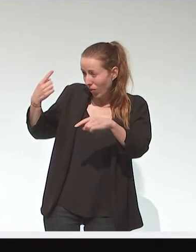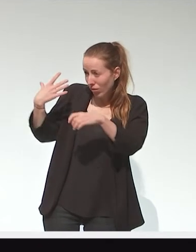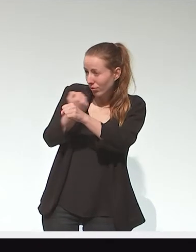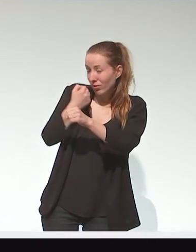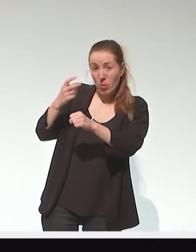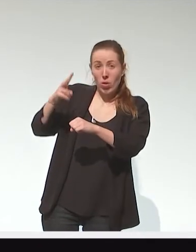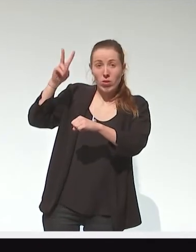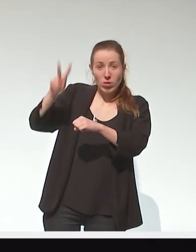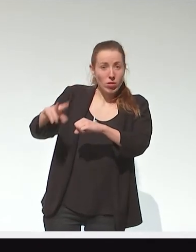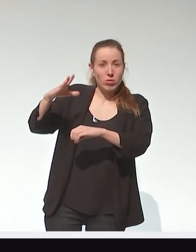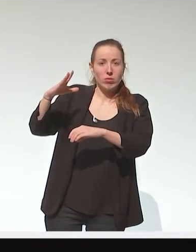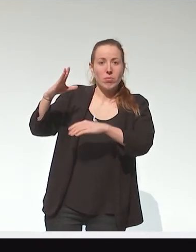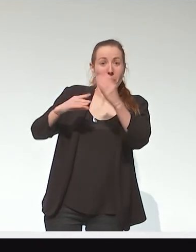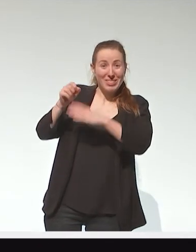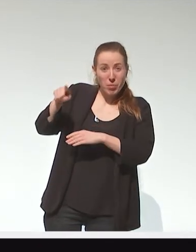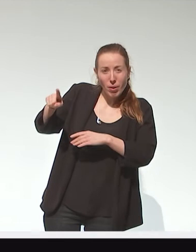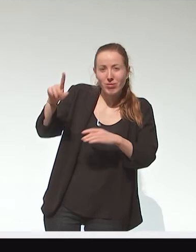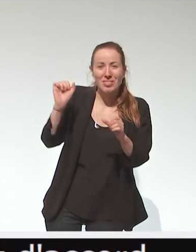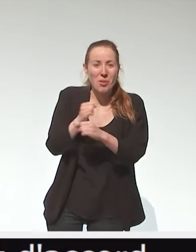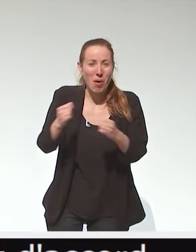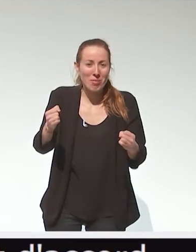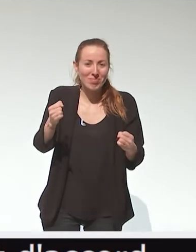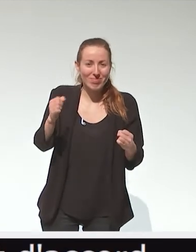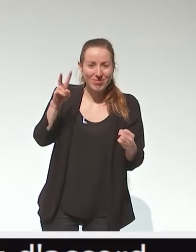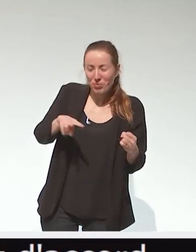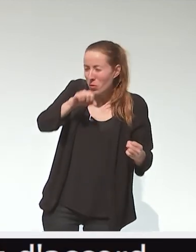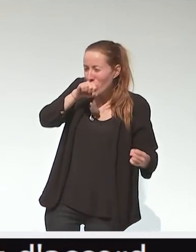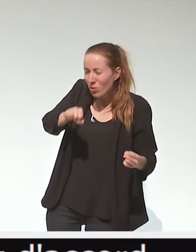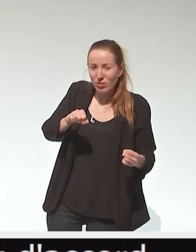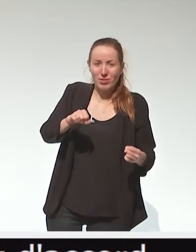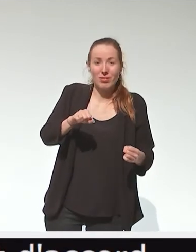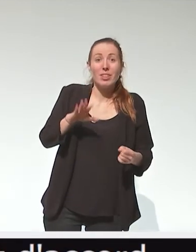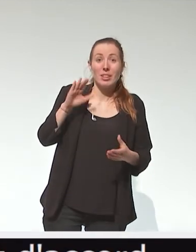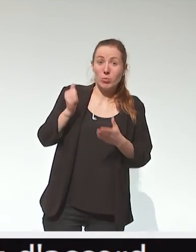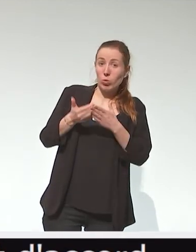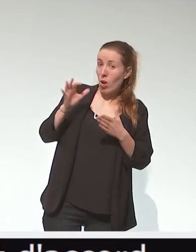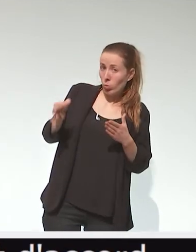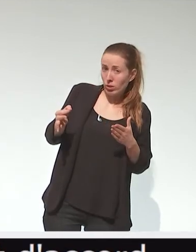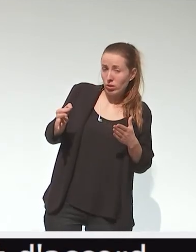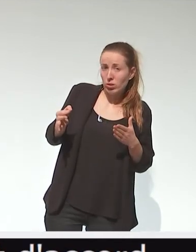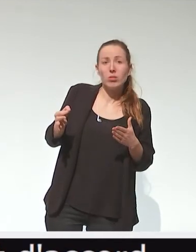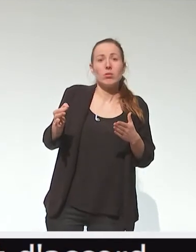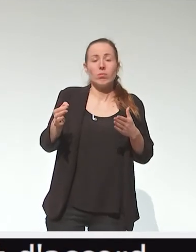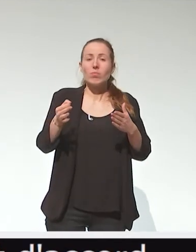and to become an ambassador, a fascinating job. And when you do represent